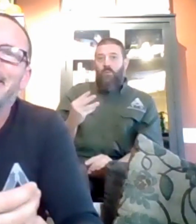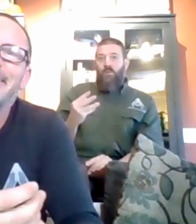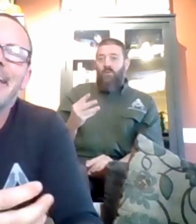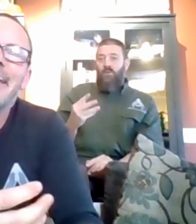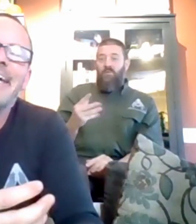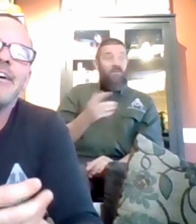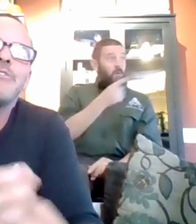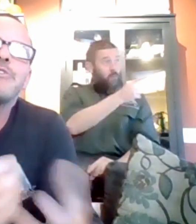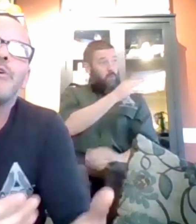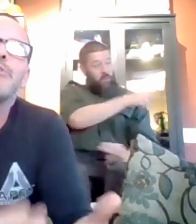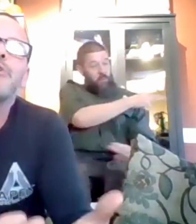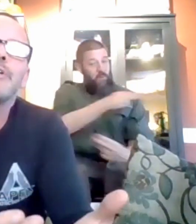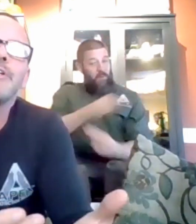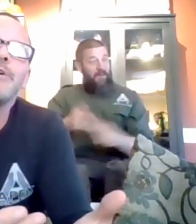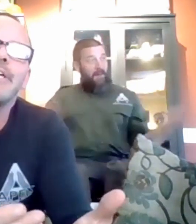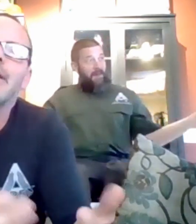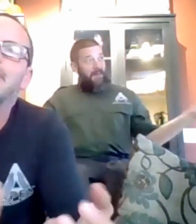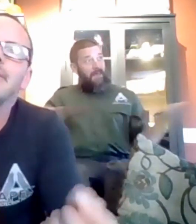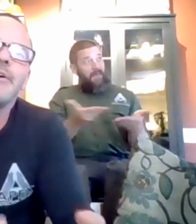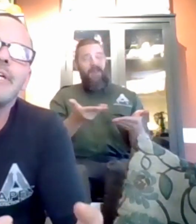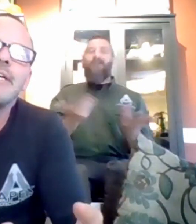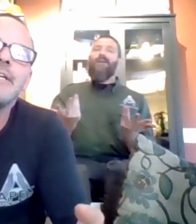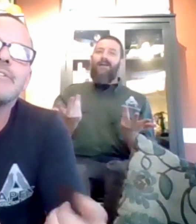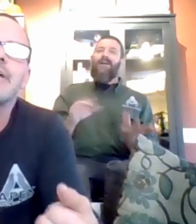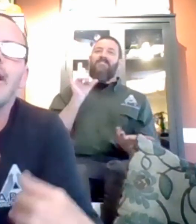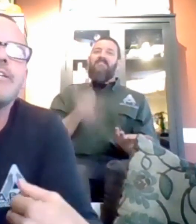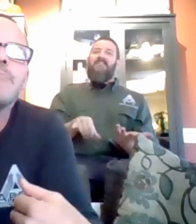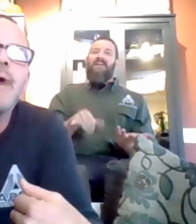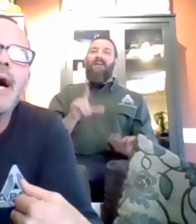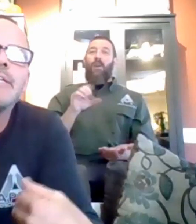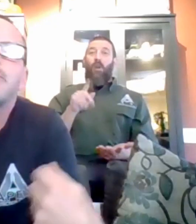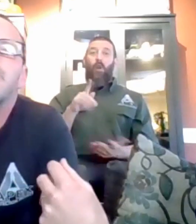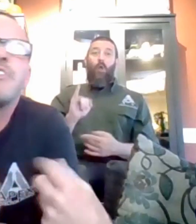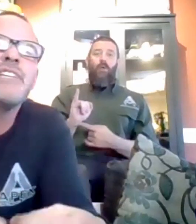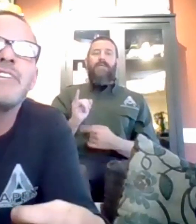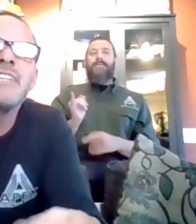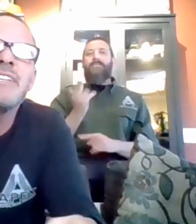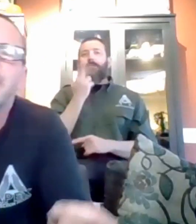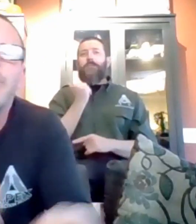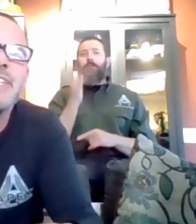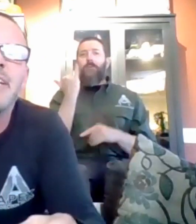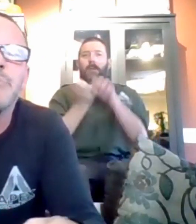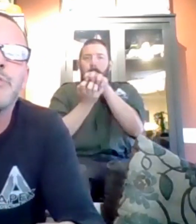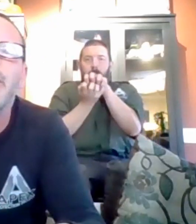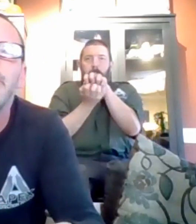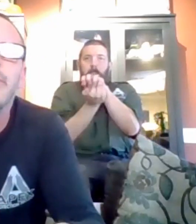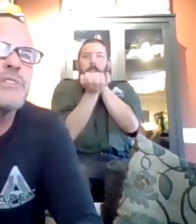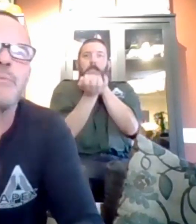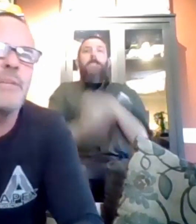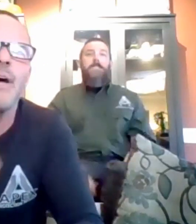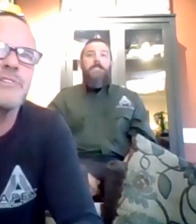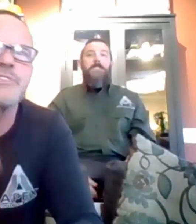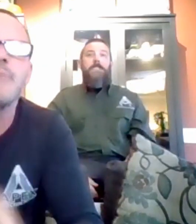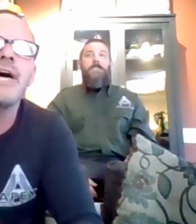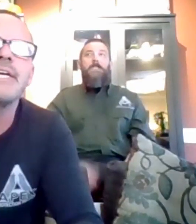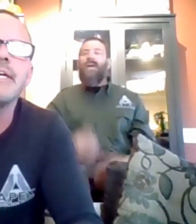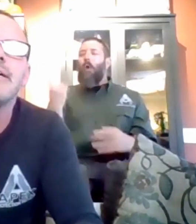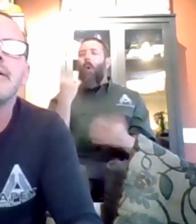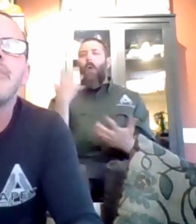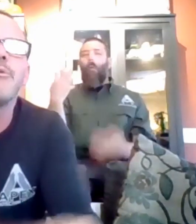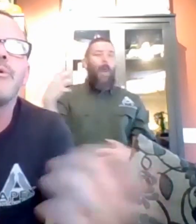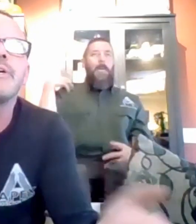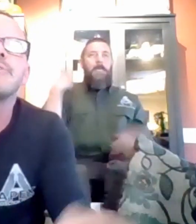they were born, and they are so Thor and Loki. I mean, Loki has got an underbite, he's mischievous, he's always getting